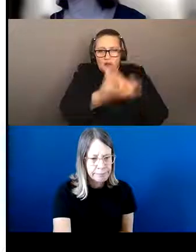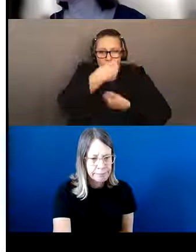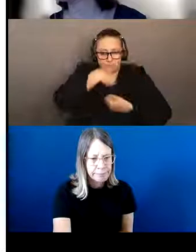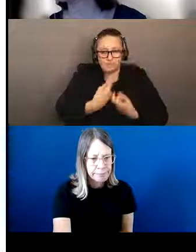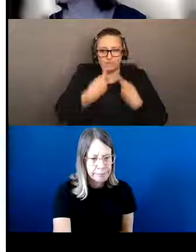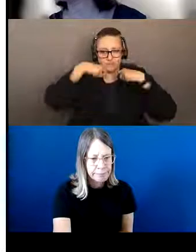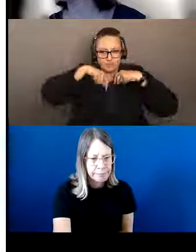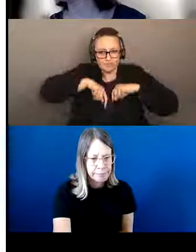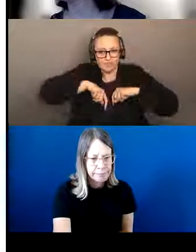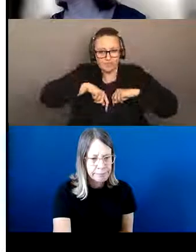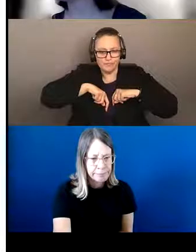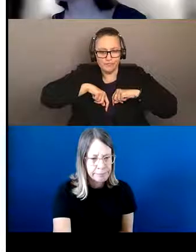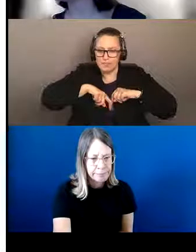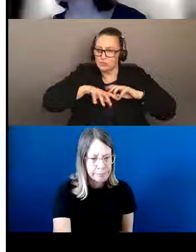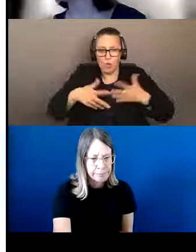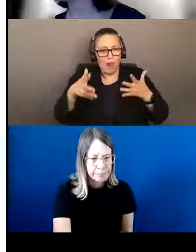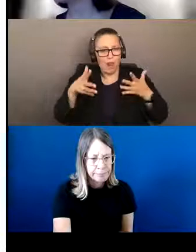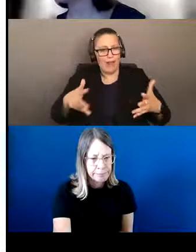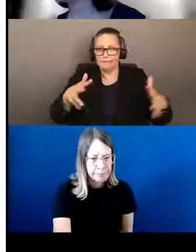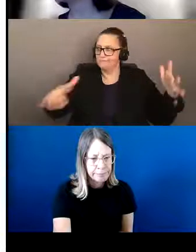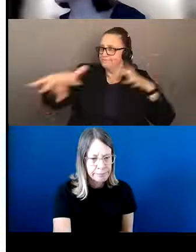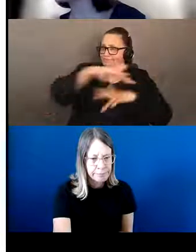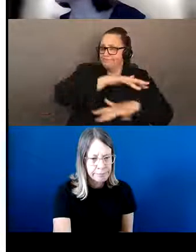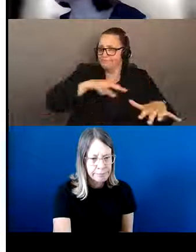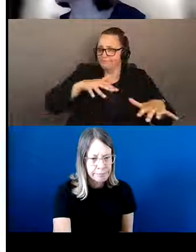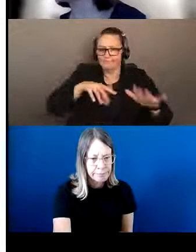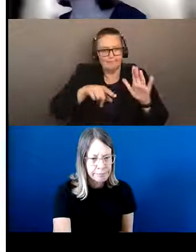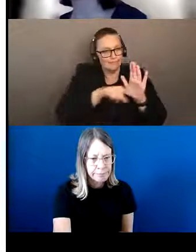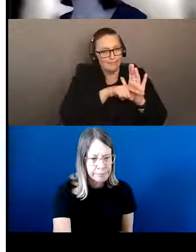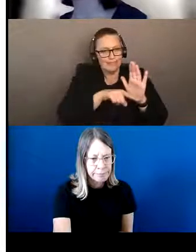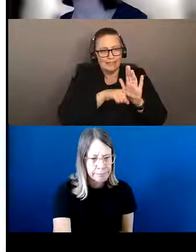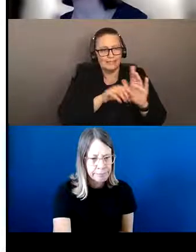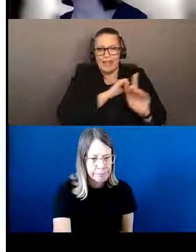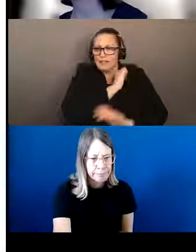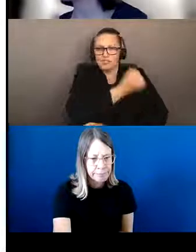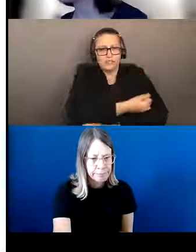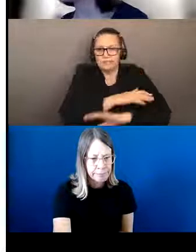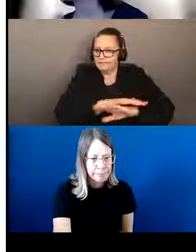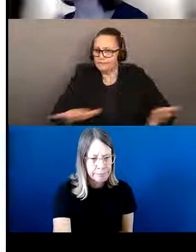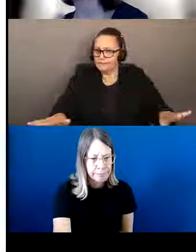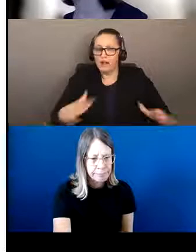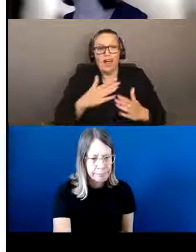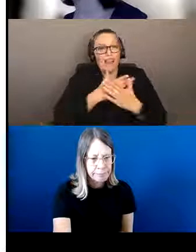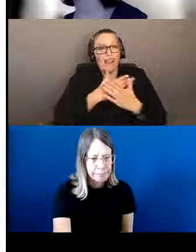atmosphere, add to the negative energy, but instead I say love might be the only reason we exist, the only